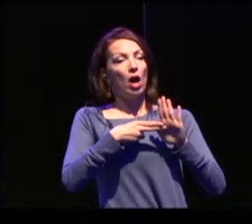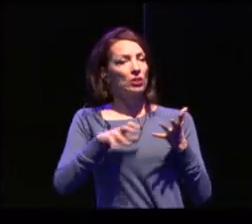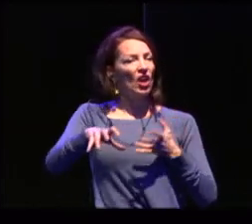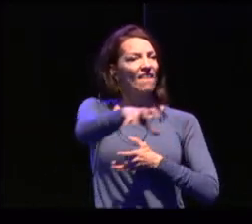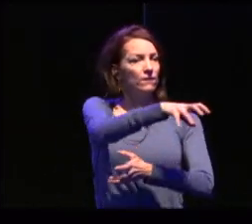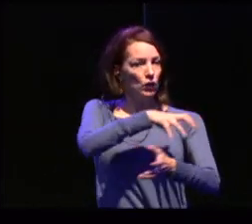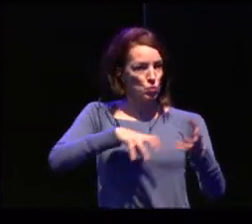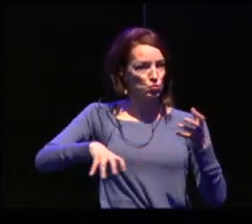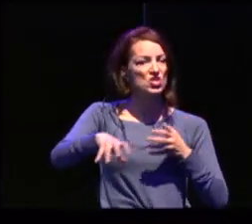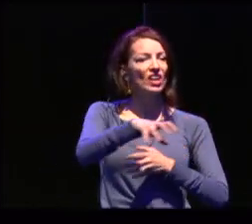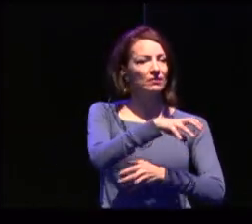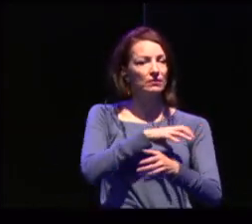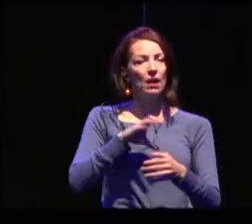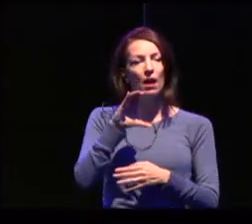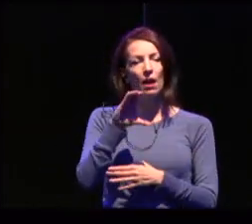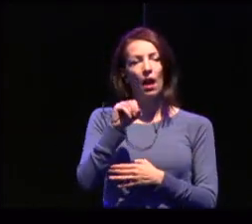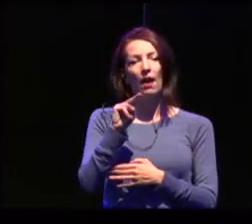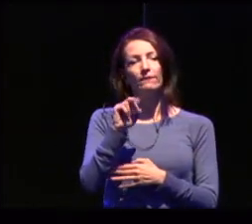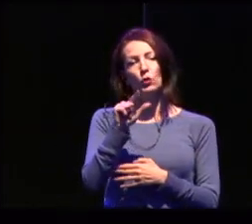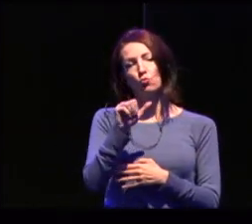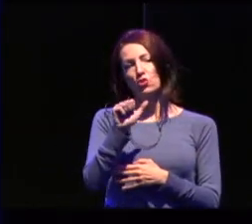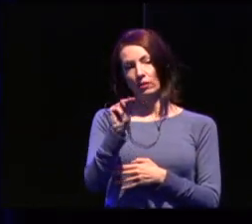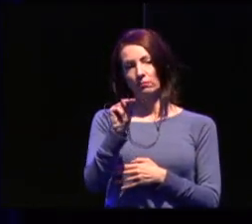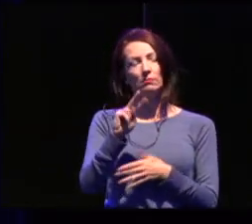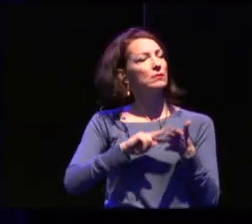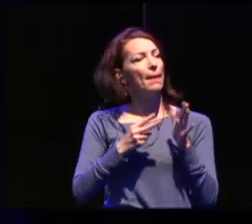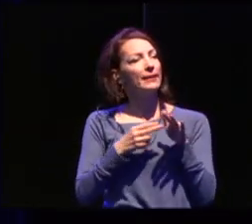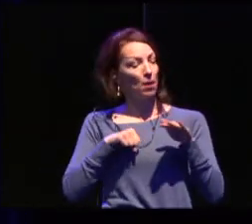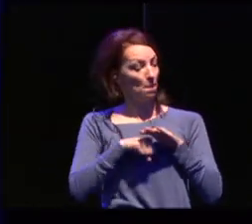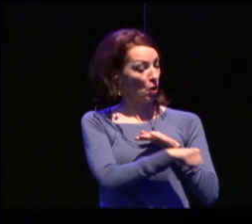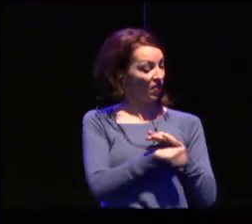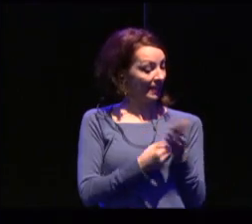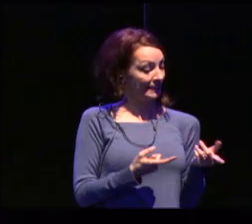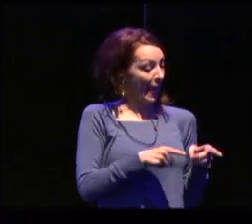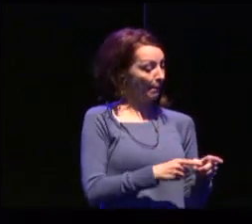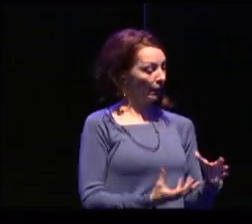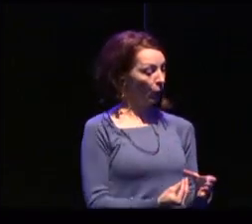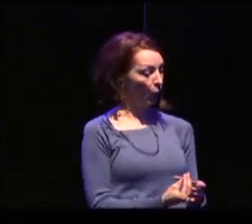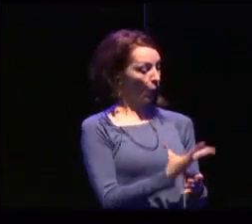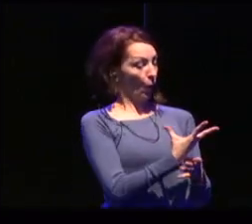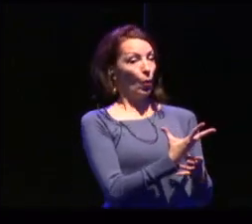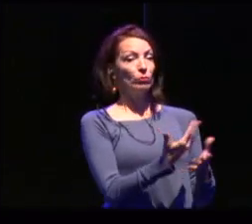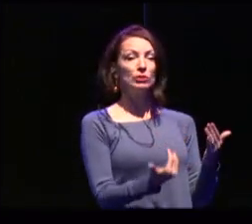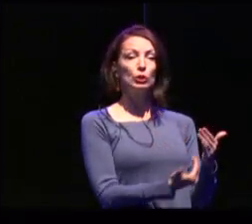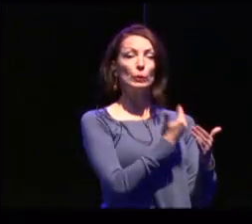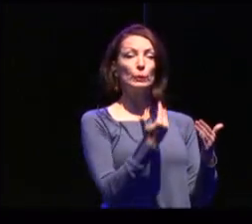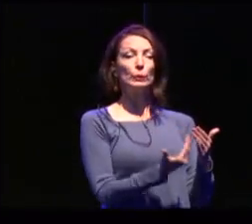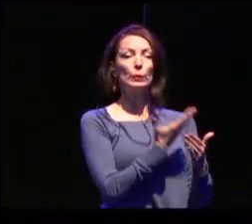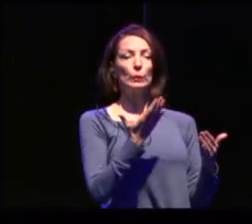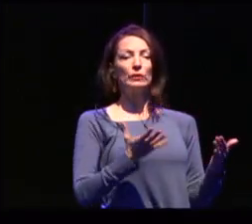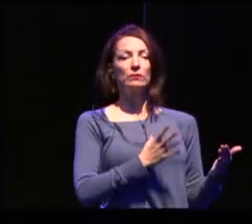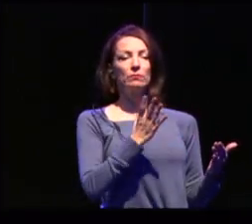it means that the birthing of the new is happening simultaneously with the decadent,